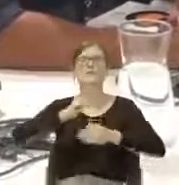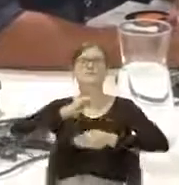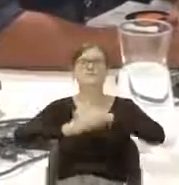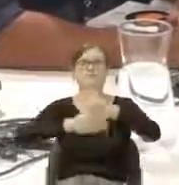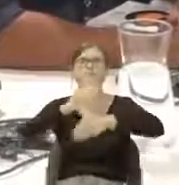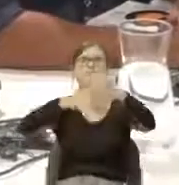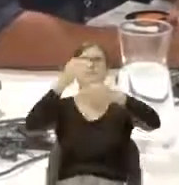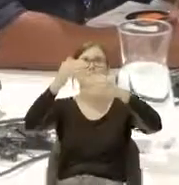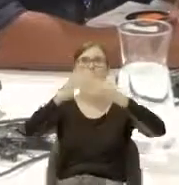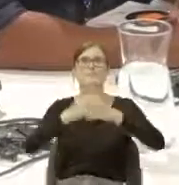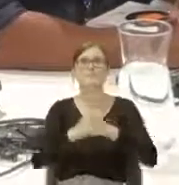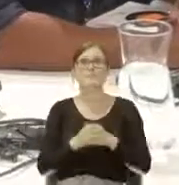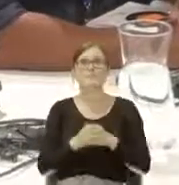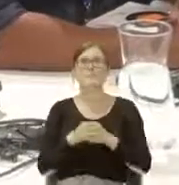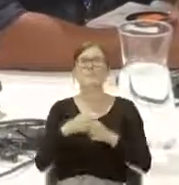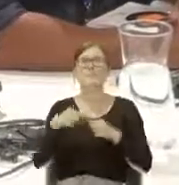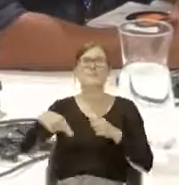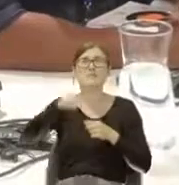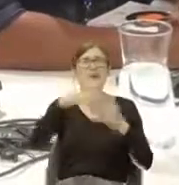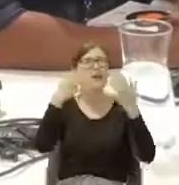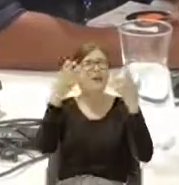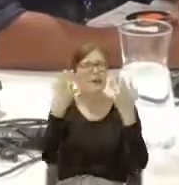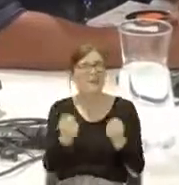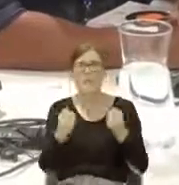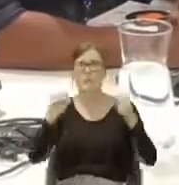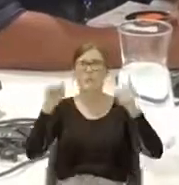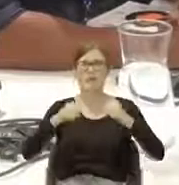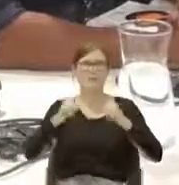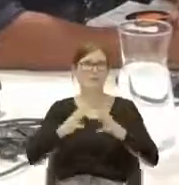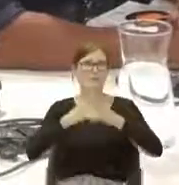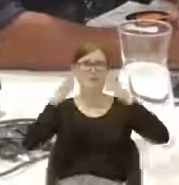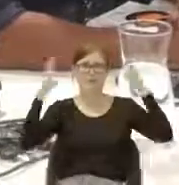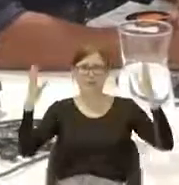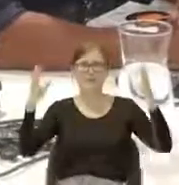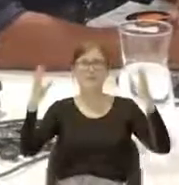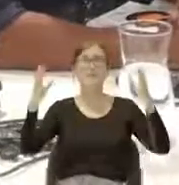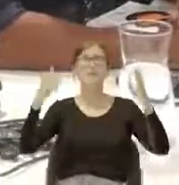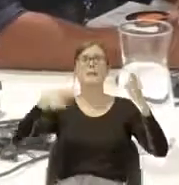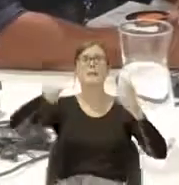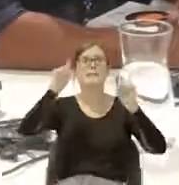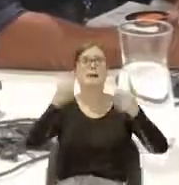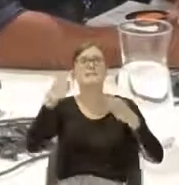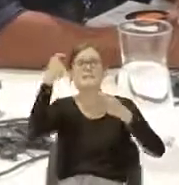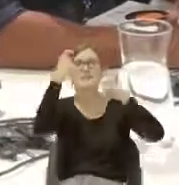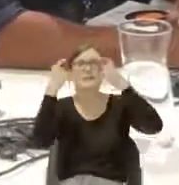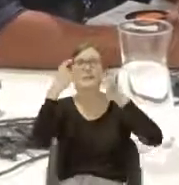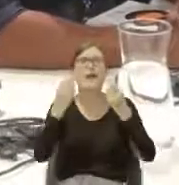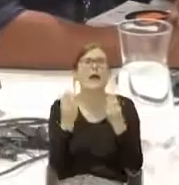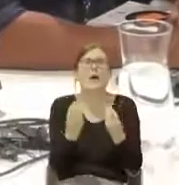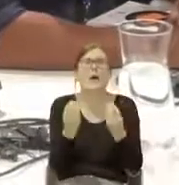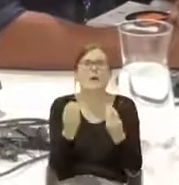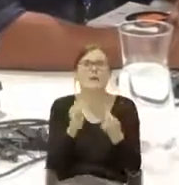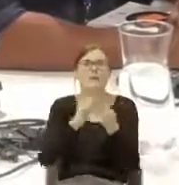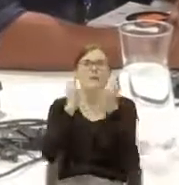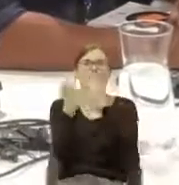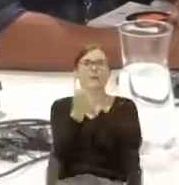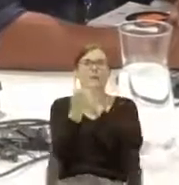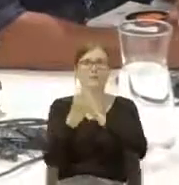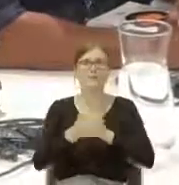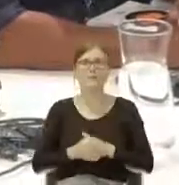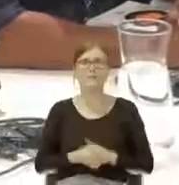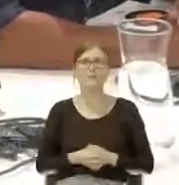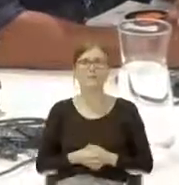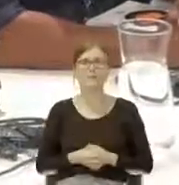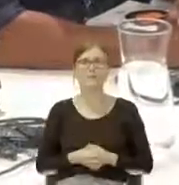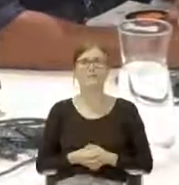understanding what needs to be changed. And today we have very important reframings of what that change means. I just want to